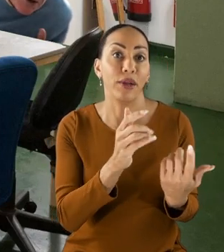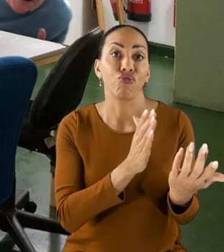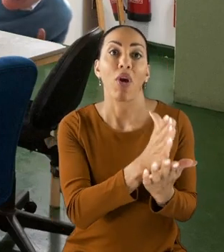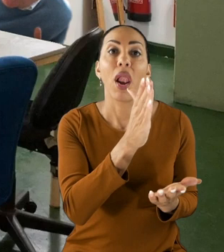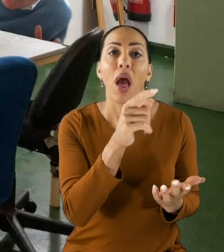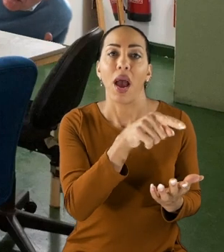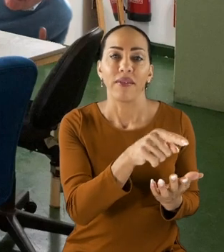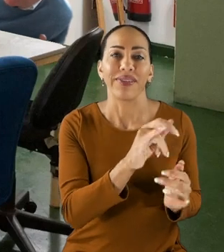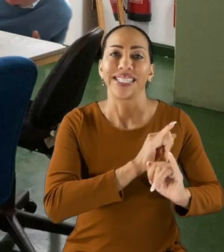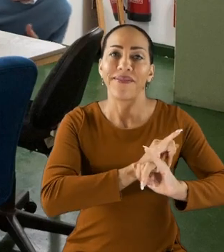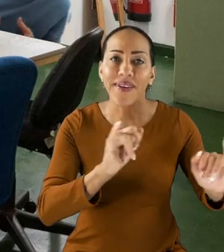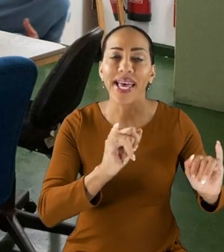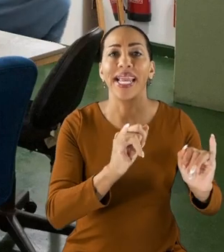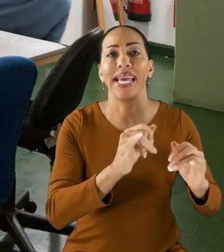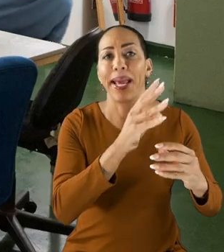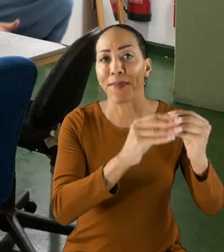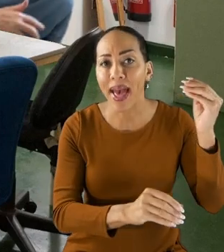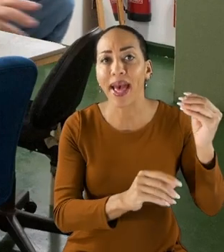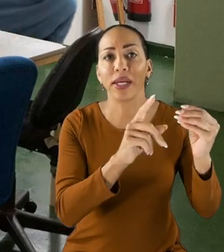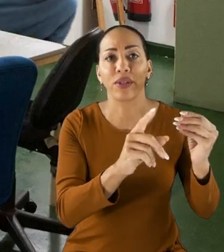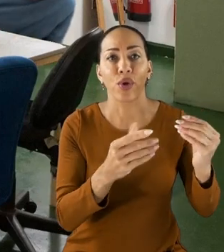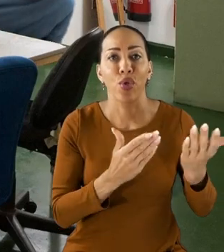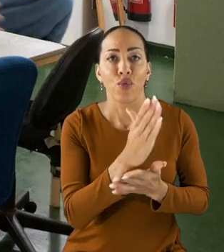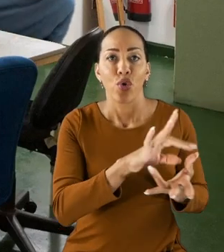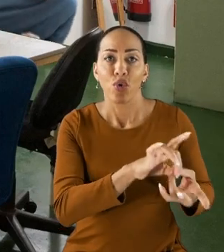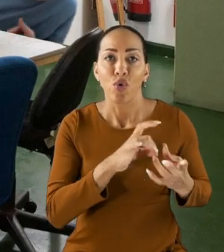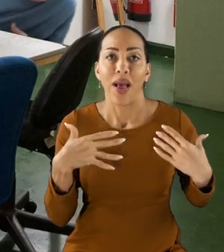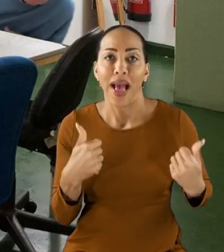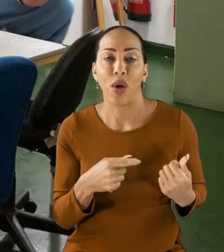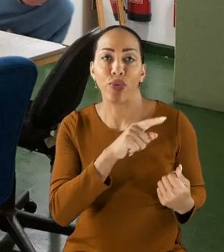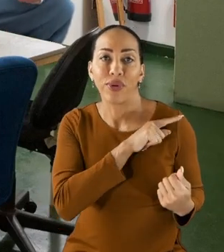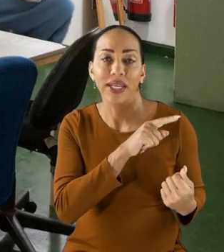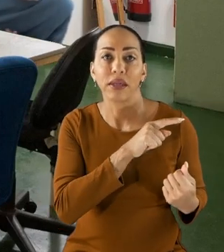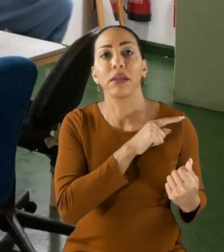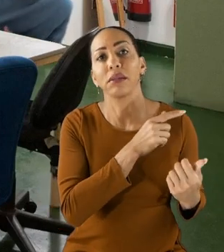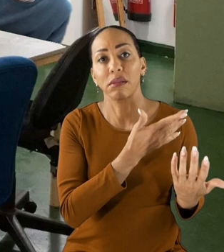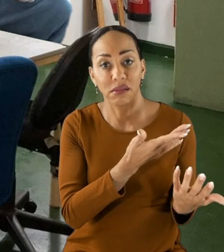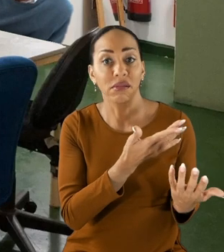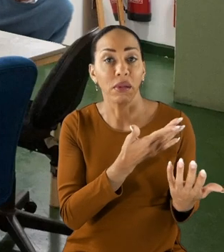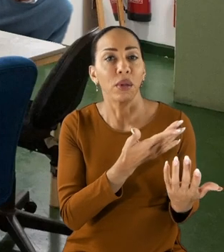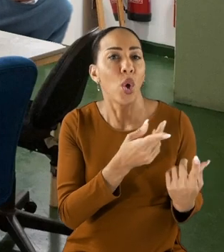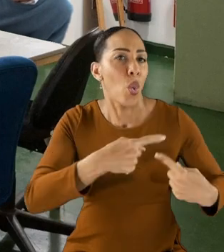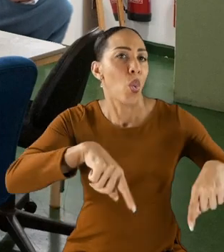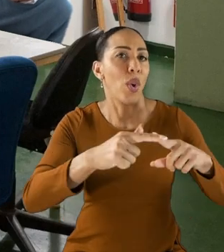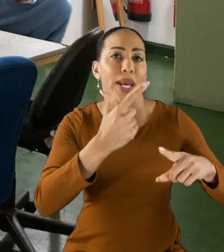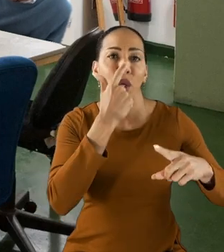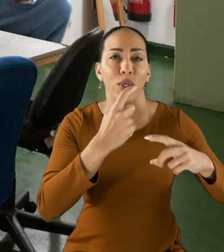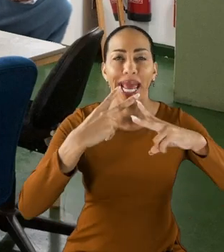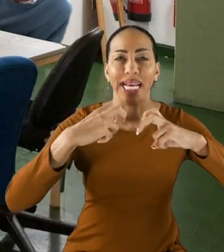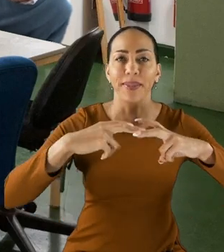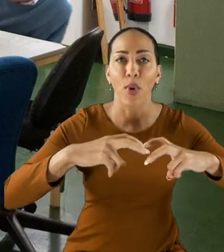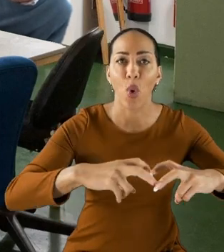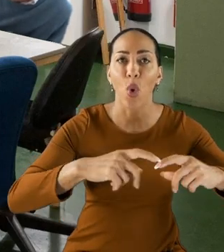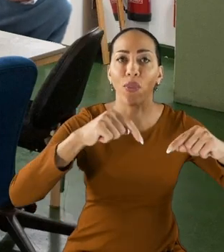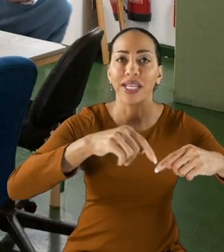functions because of their health or because of a long-term impairment. And I think that we could explore that a lot more about how